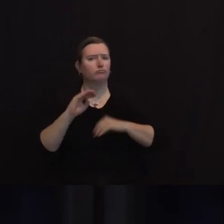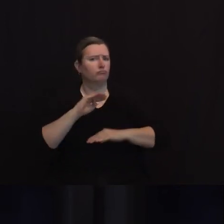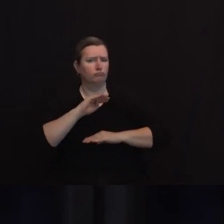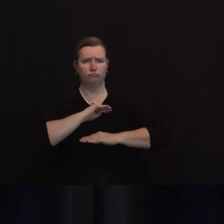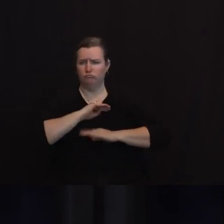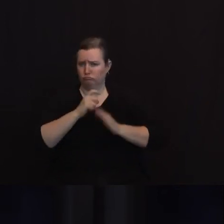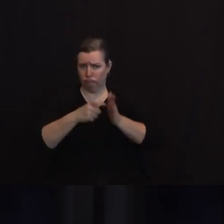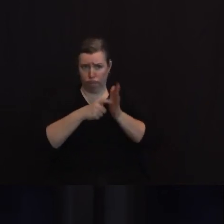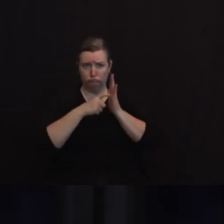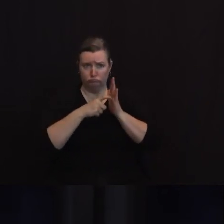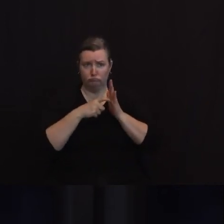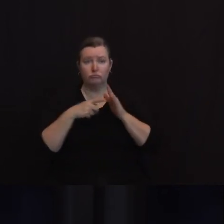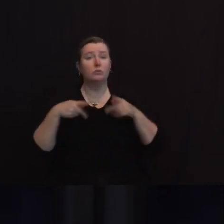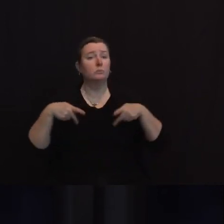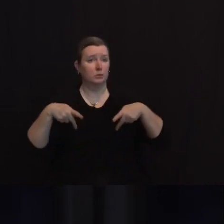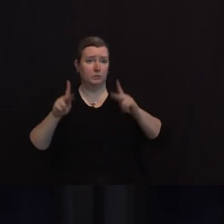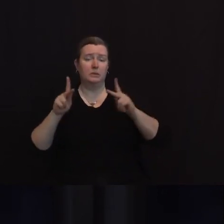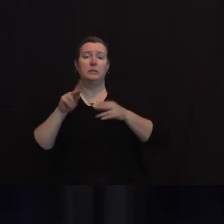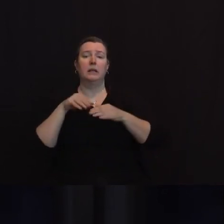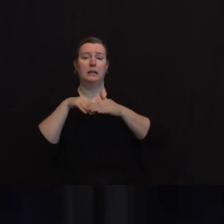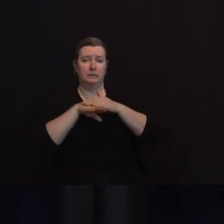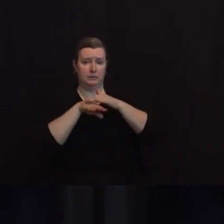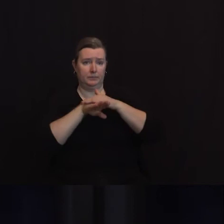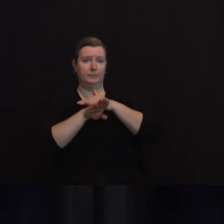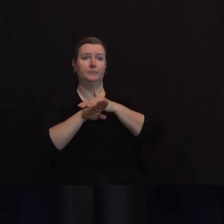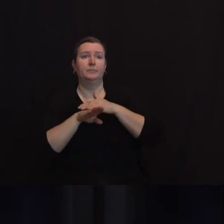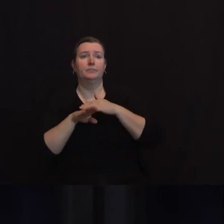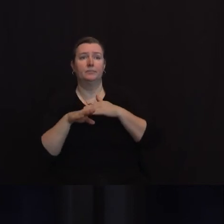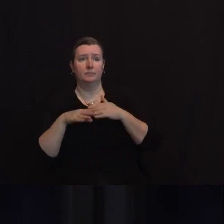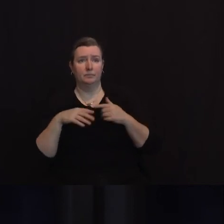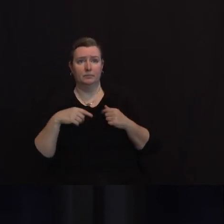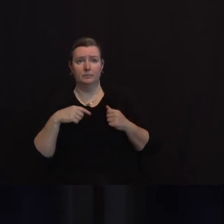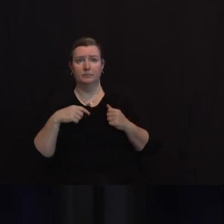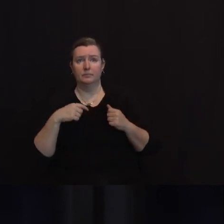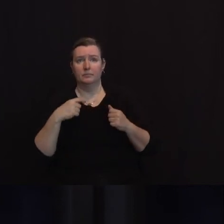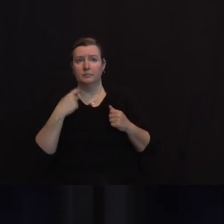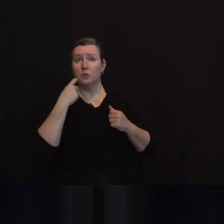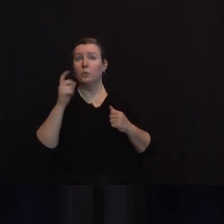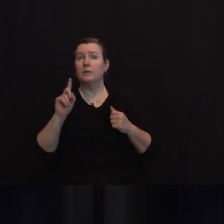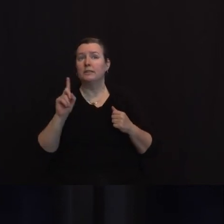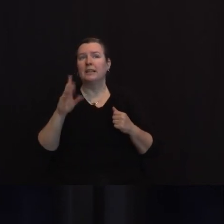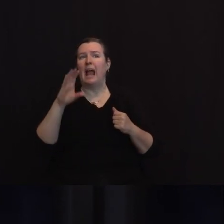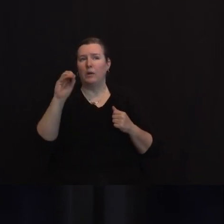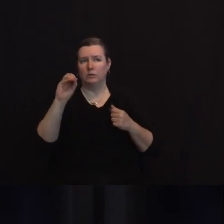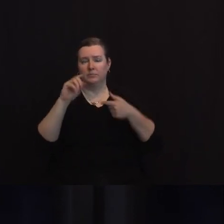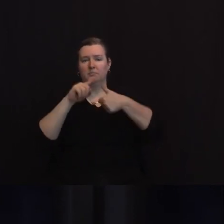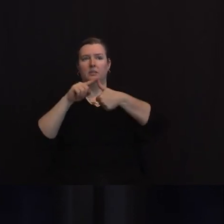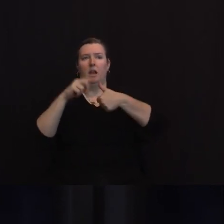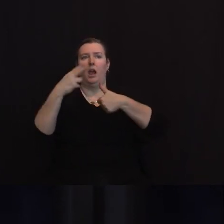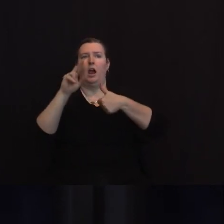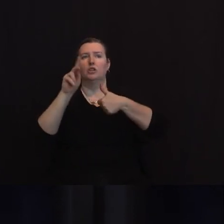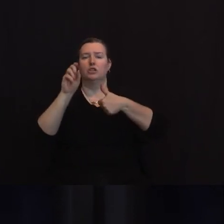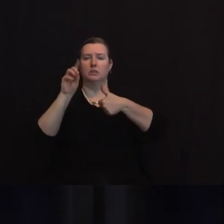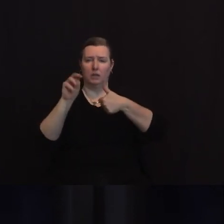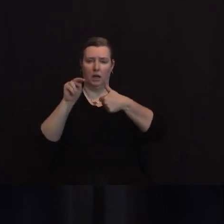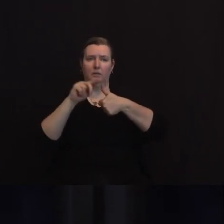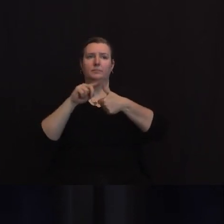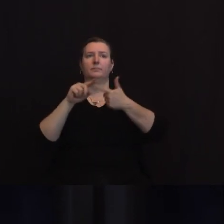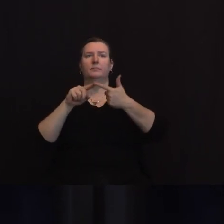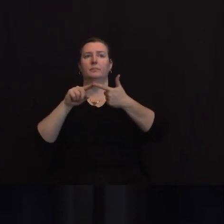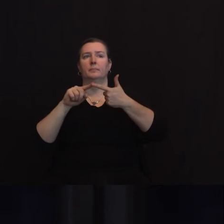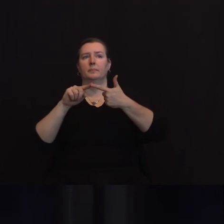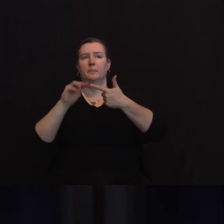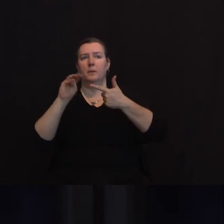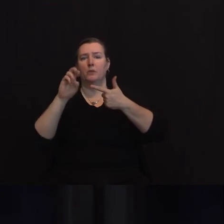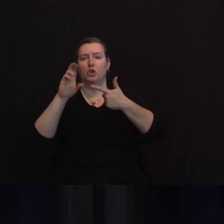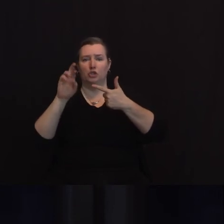distanced visitation as of February 13th are Hunterdon, Mercer, and Somerset counties in the